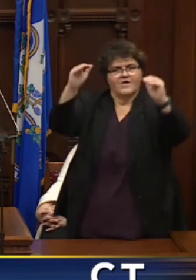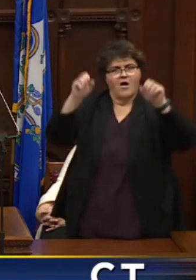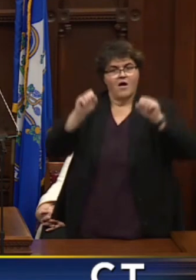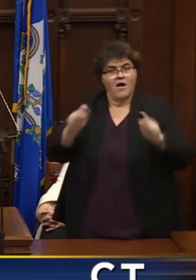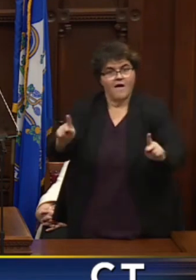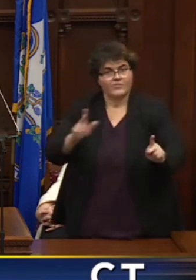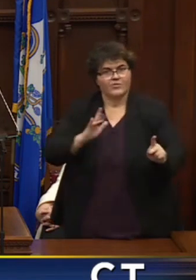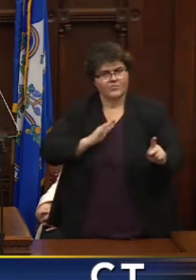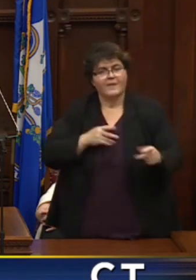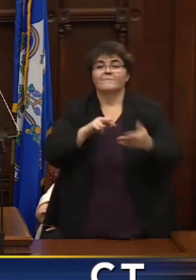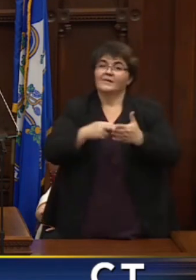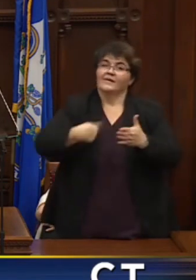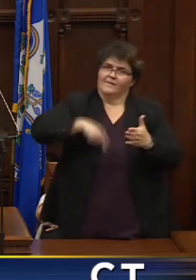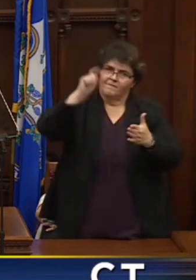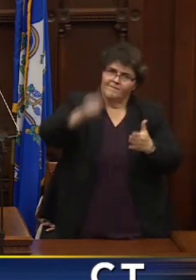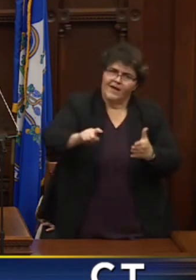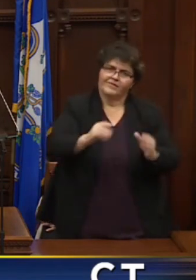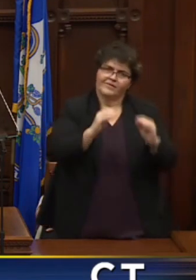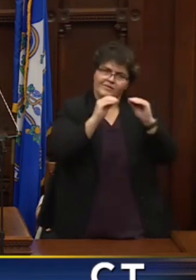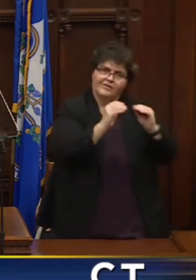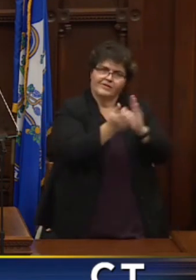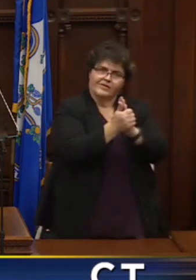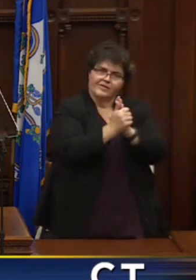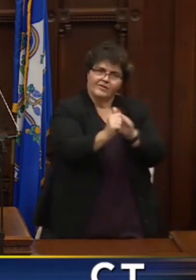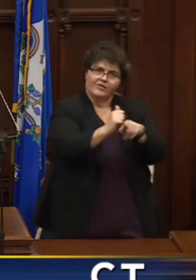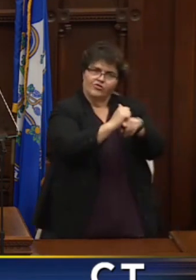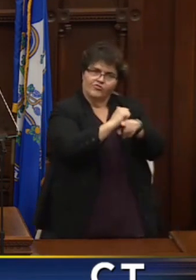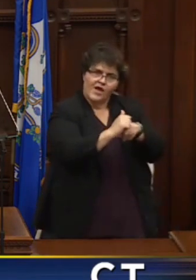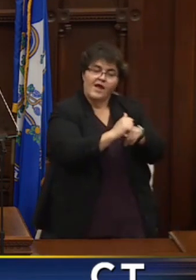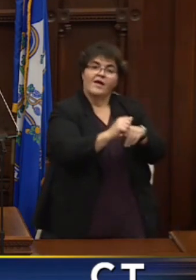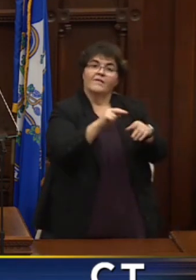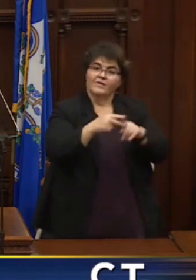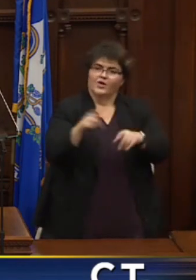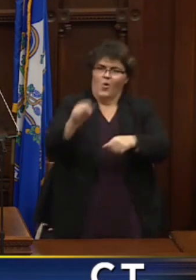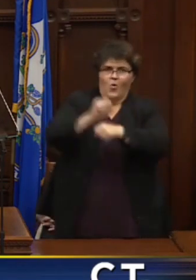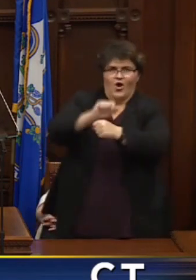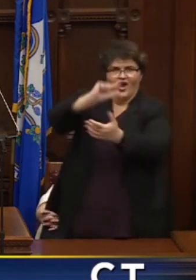guaranteed job, which is your next rung on the ladder to opportunity.